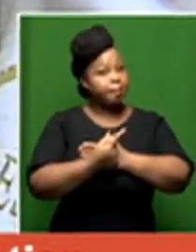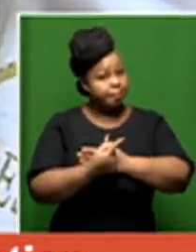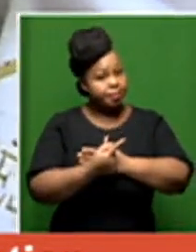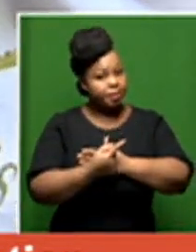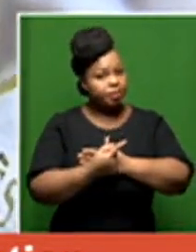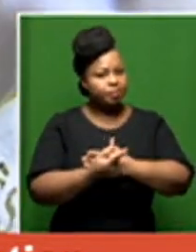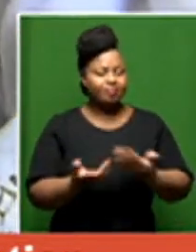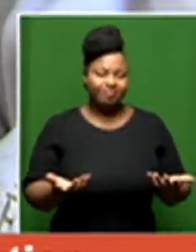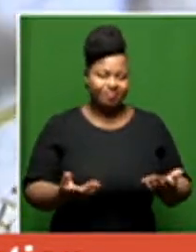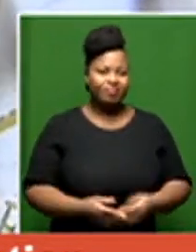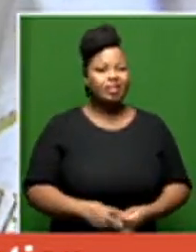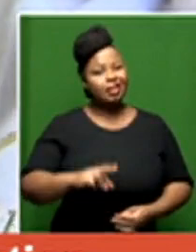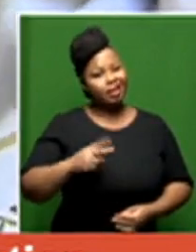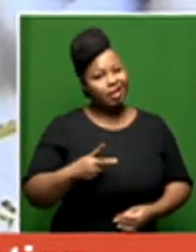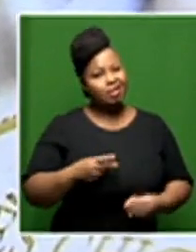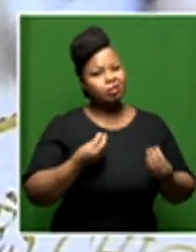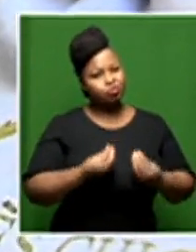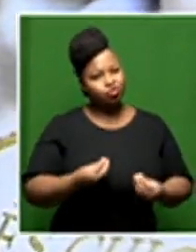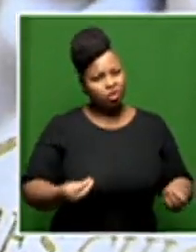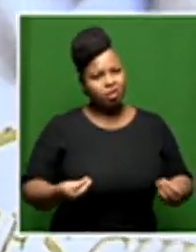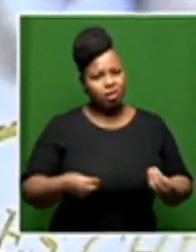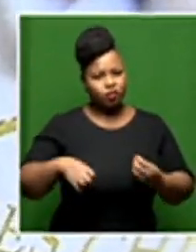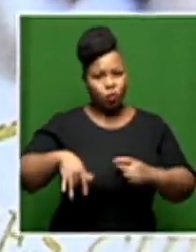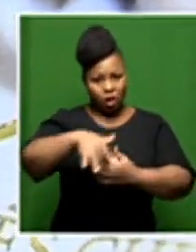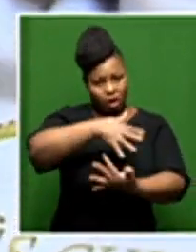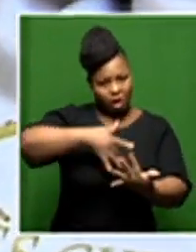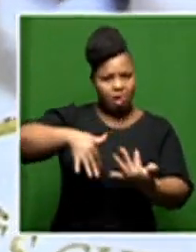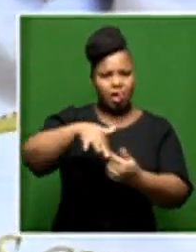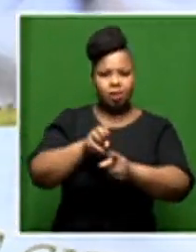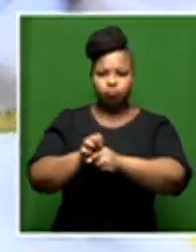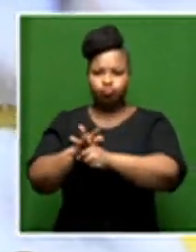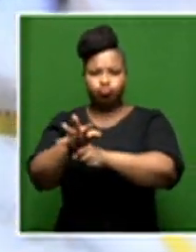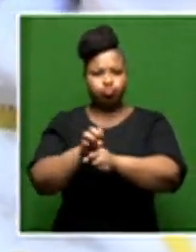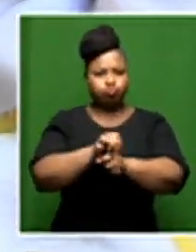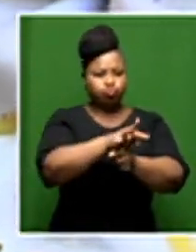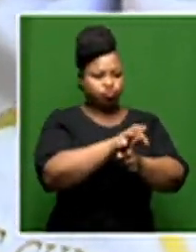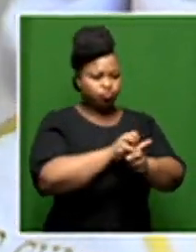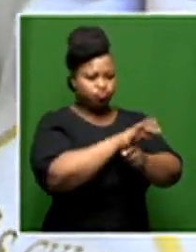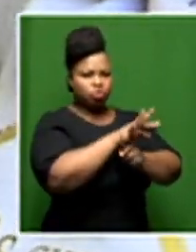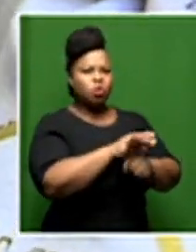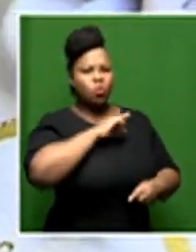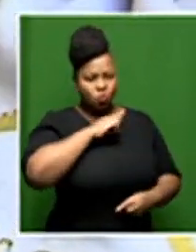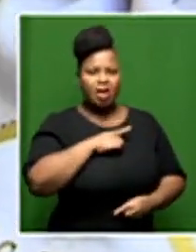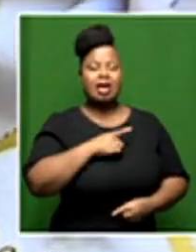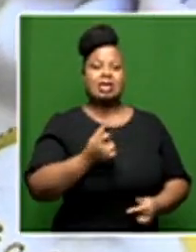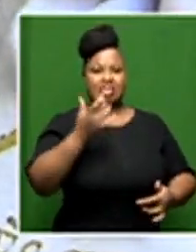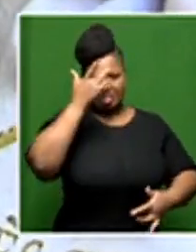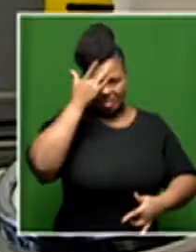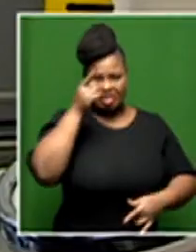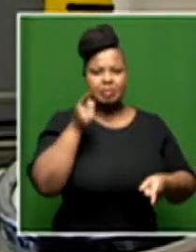happens, other children on the surrounding areas, they contract it too. It's a